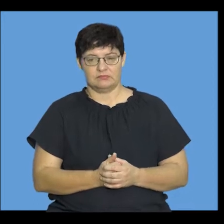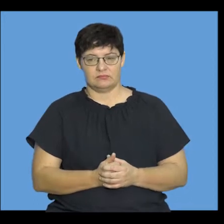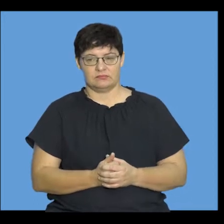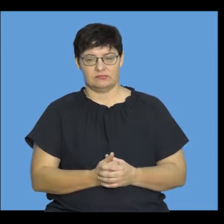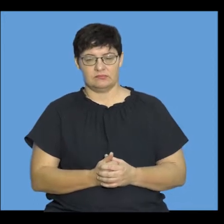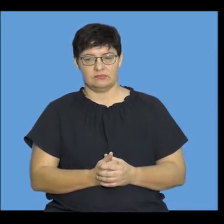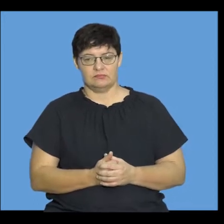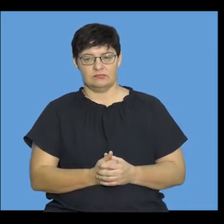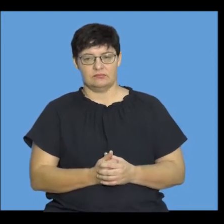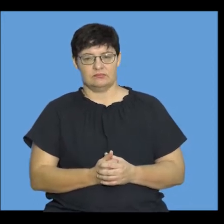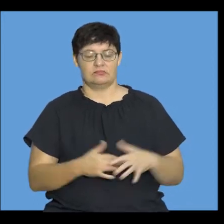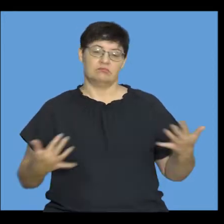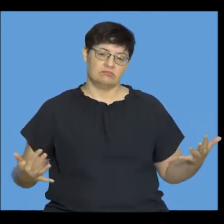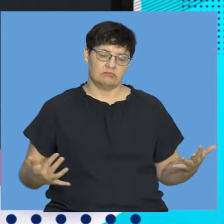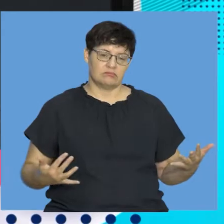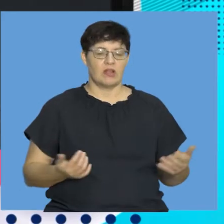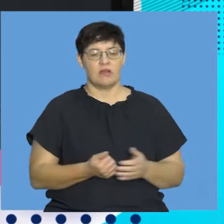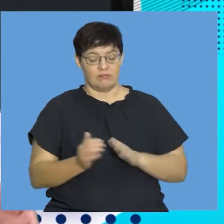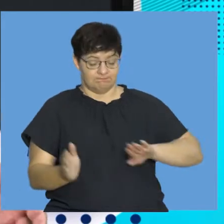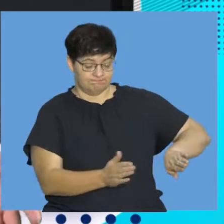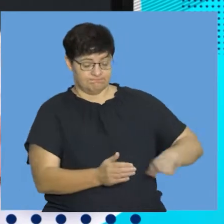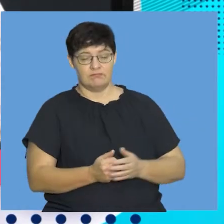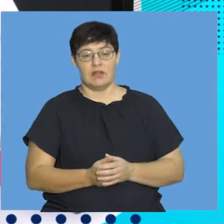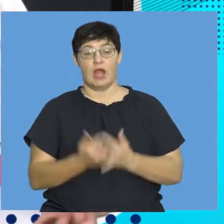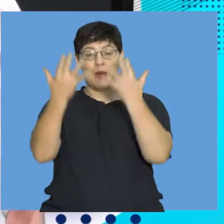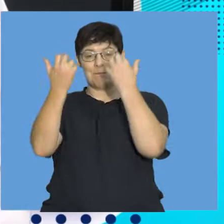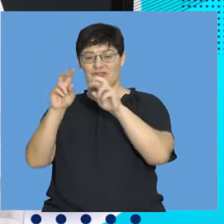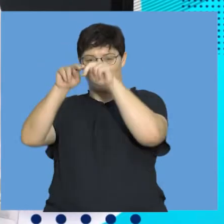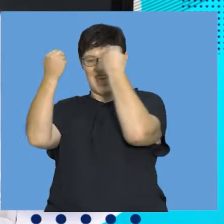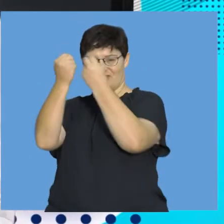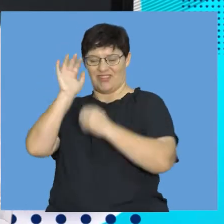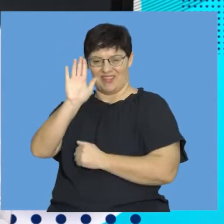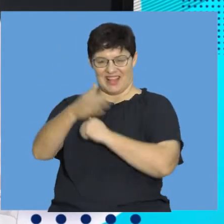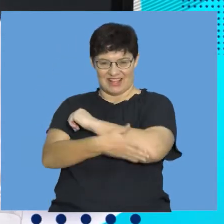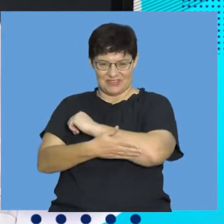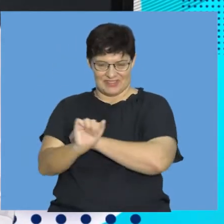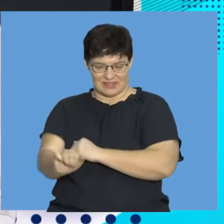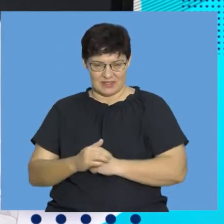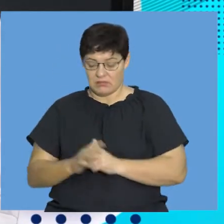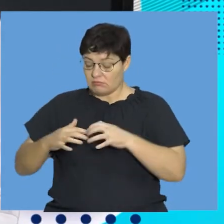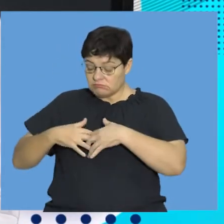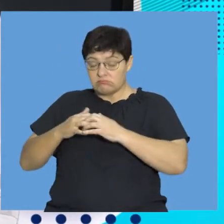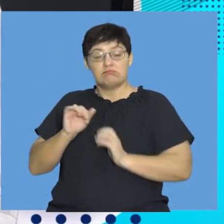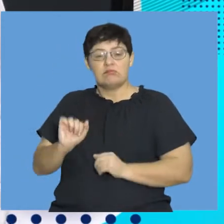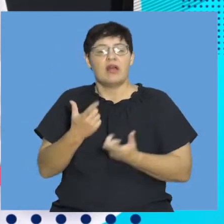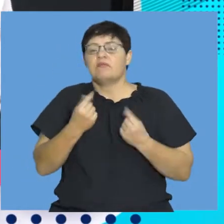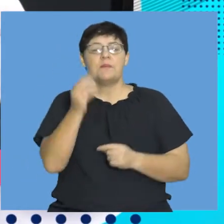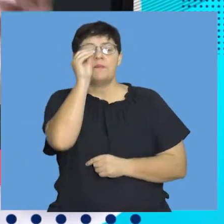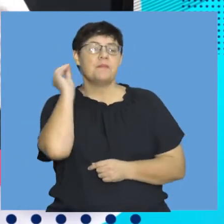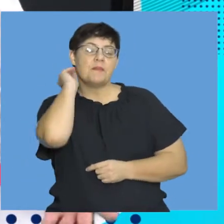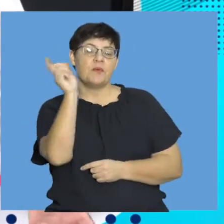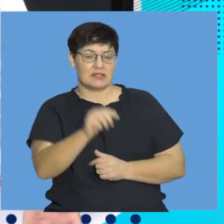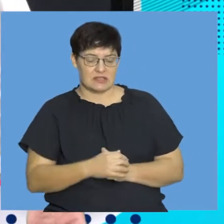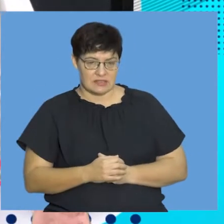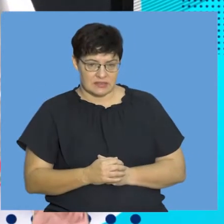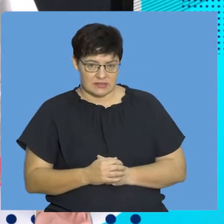Okay, now we look at the national budget. Obviously, when the national budget is being drawn up, they take into account